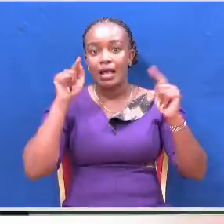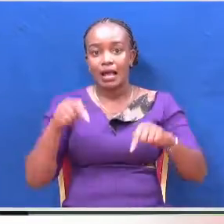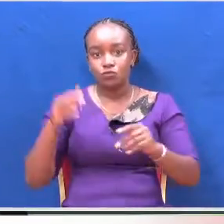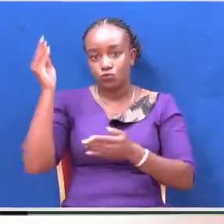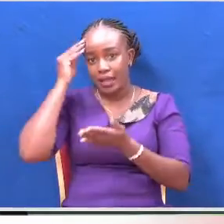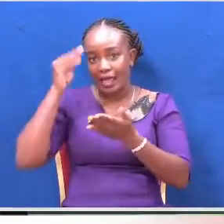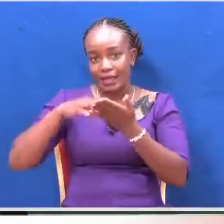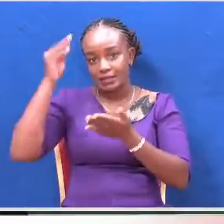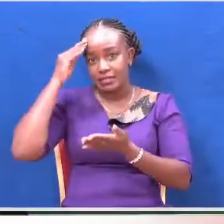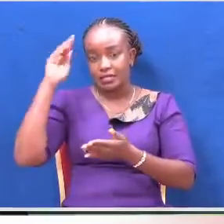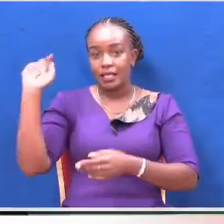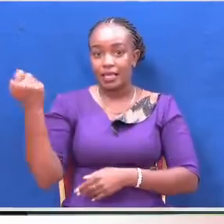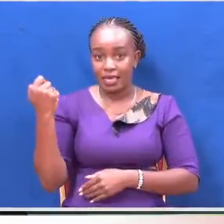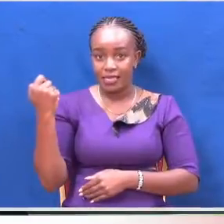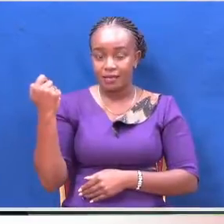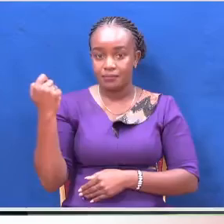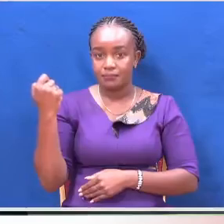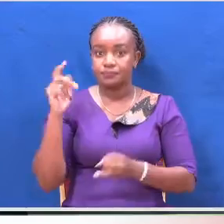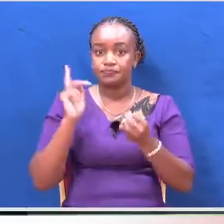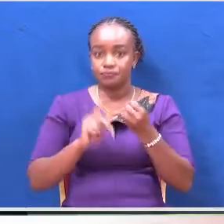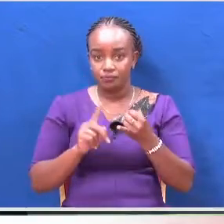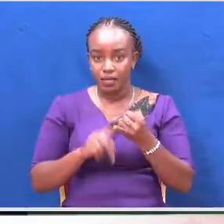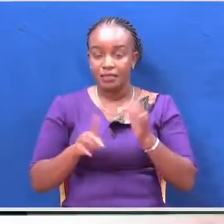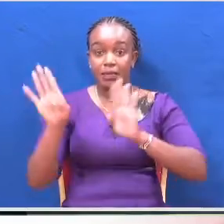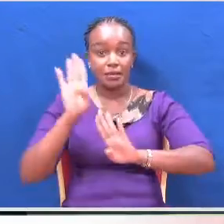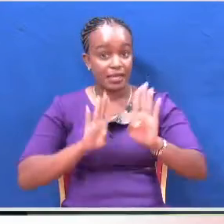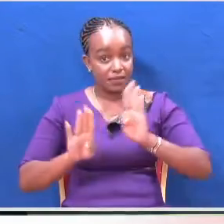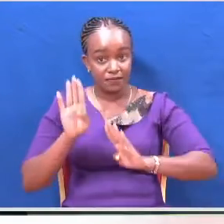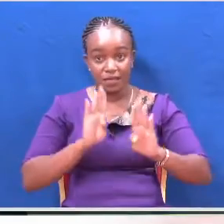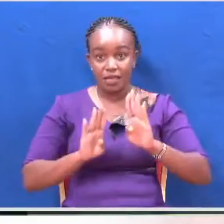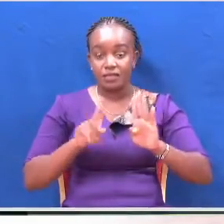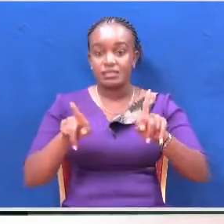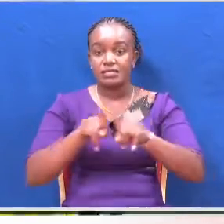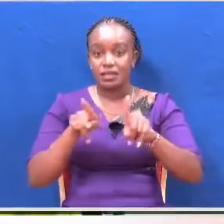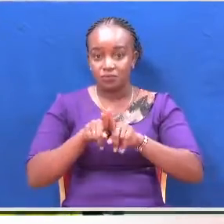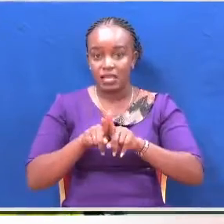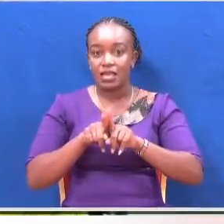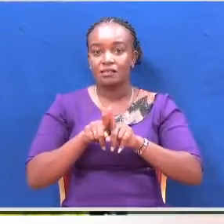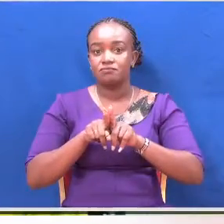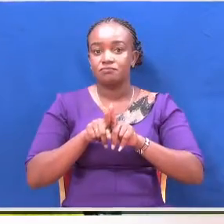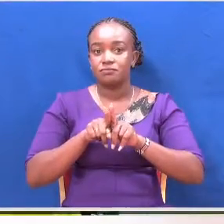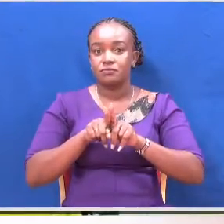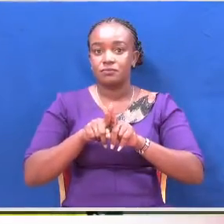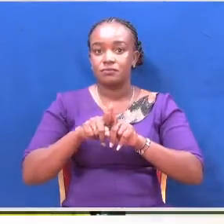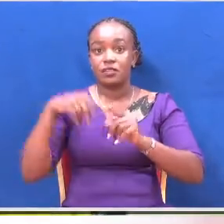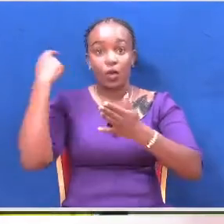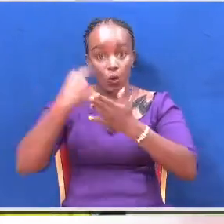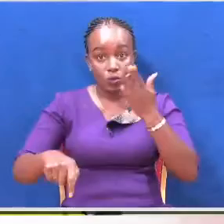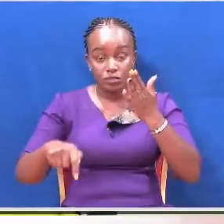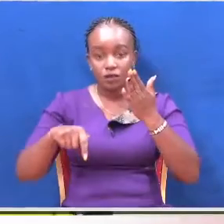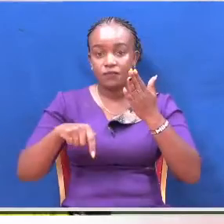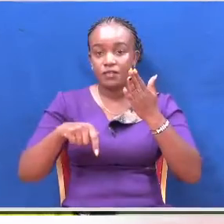they enroll at a university are reputation and global ranking of the institution, type and duration of course to